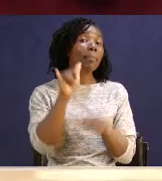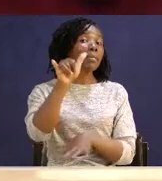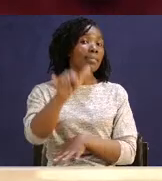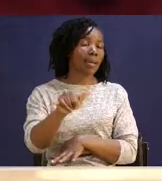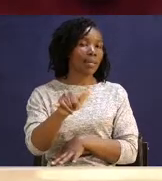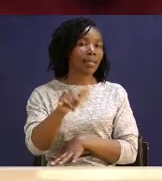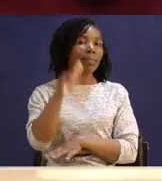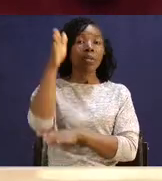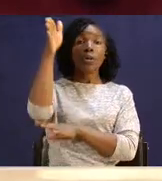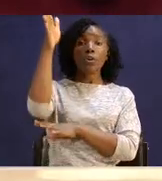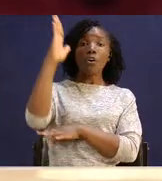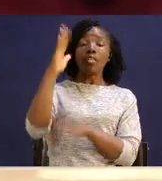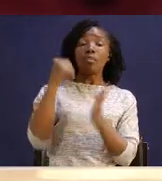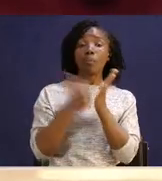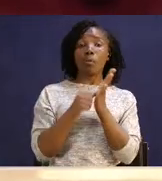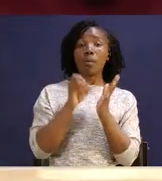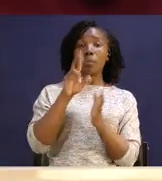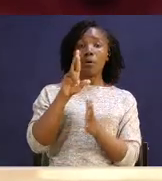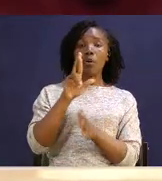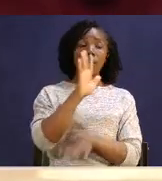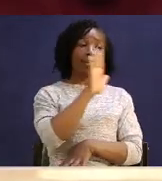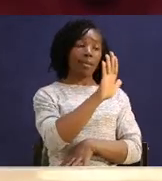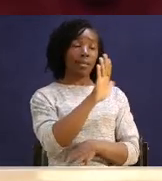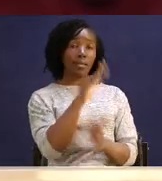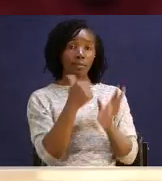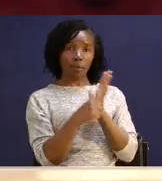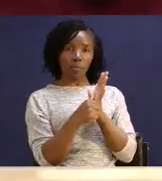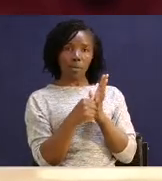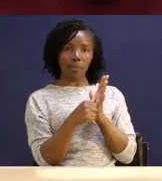problem? Why?